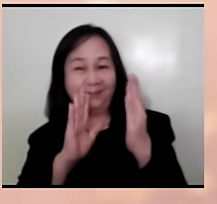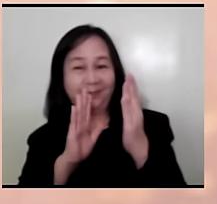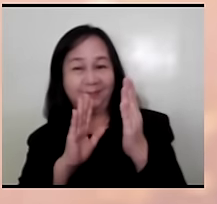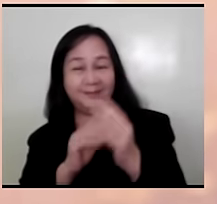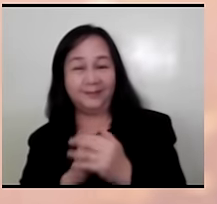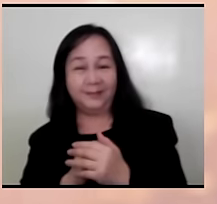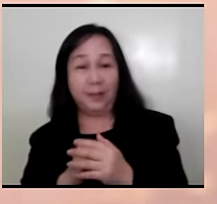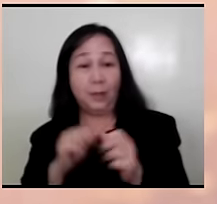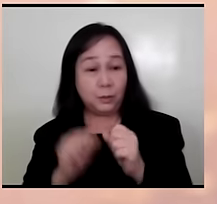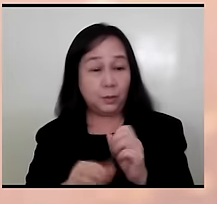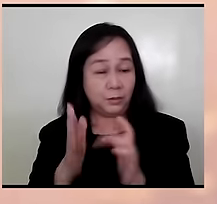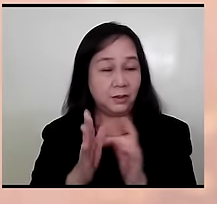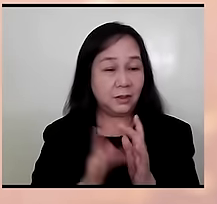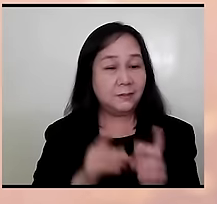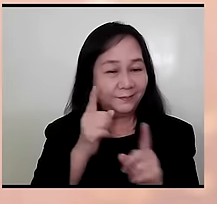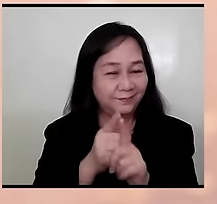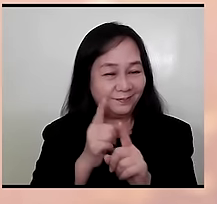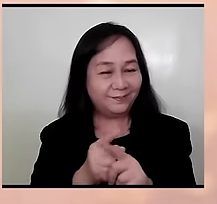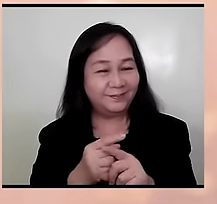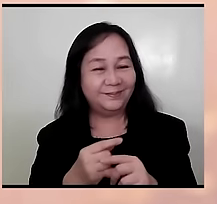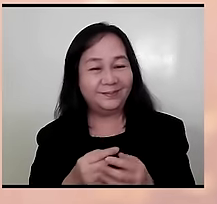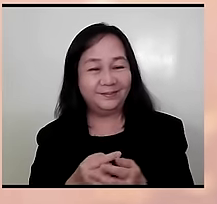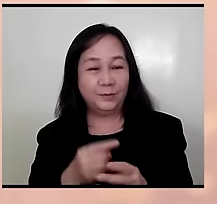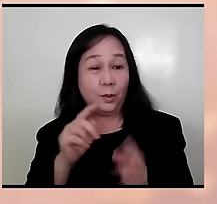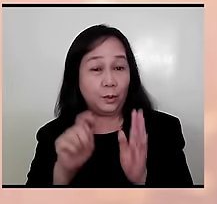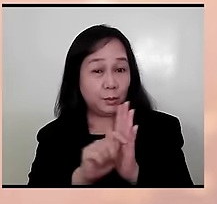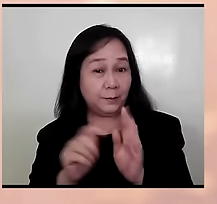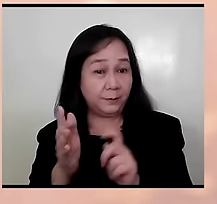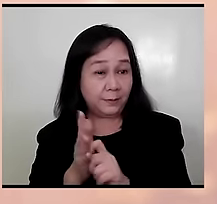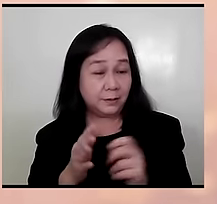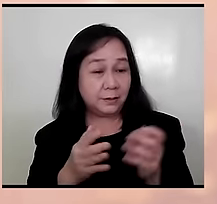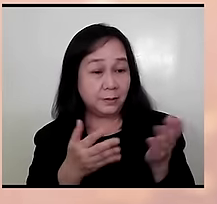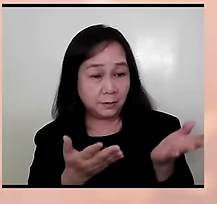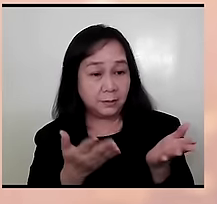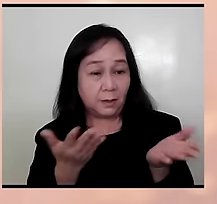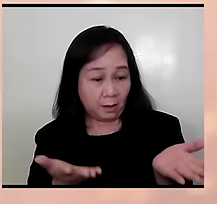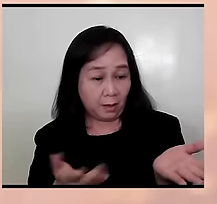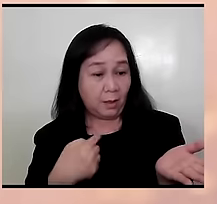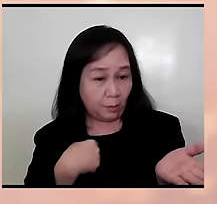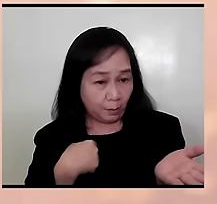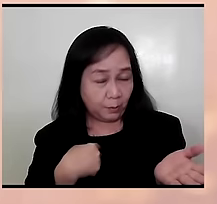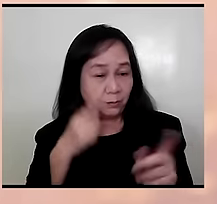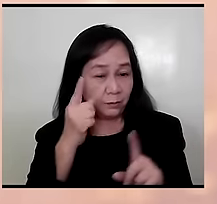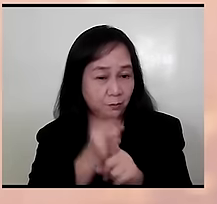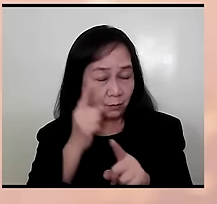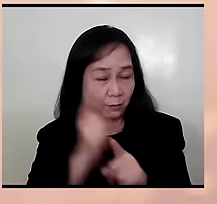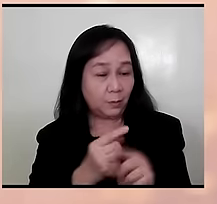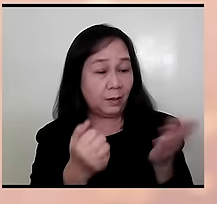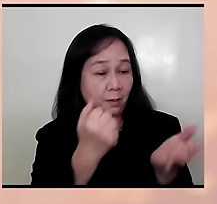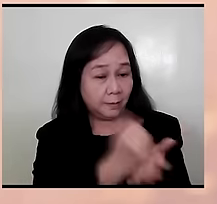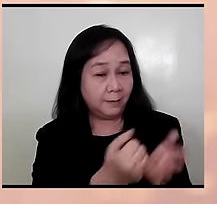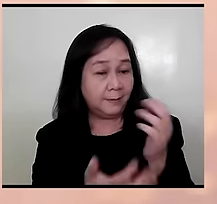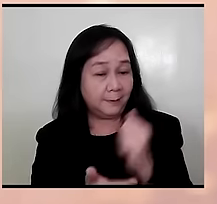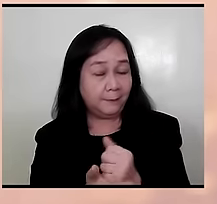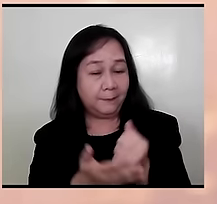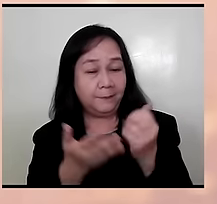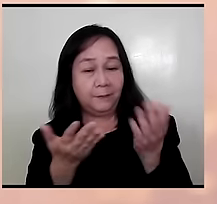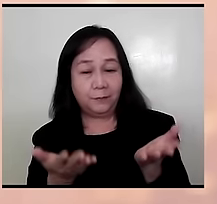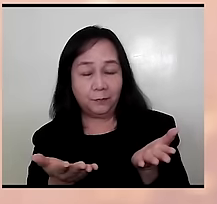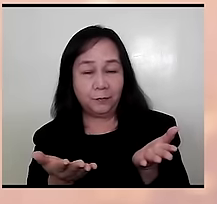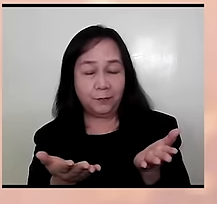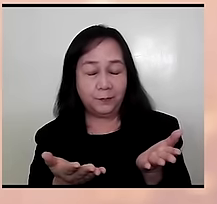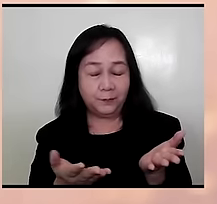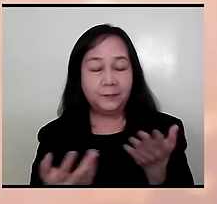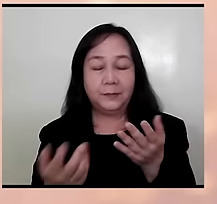affirmed to Thomas that he was really the crucified, bearing the wounds, but now risen. In